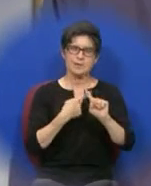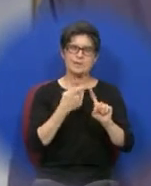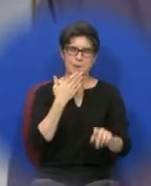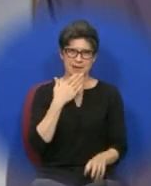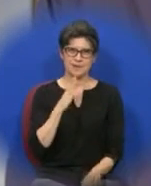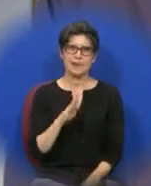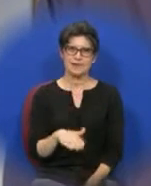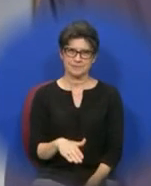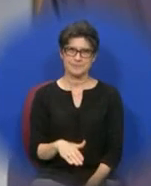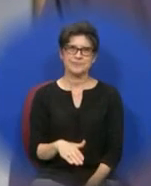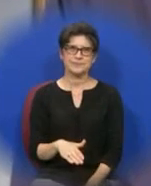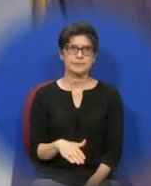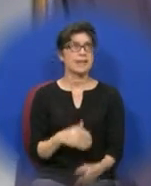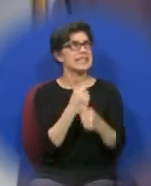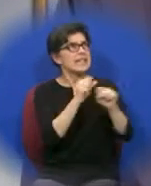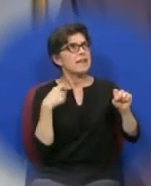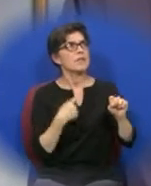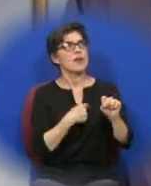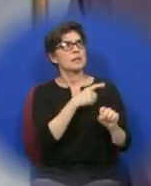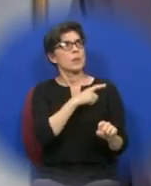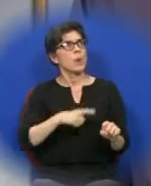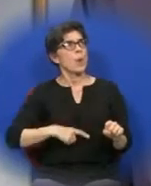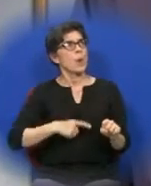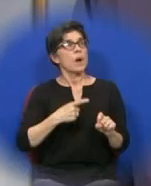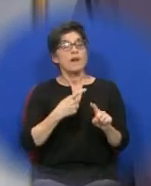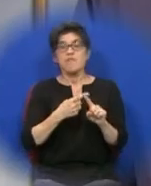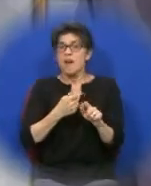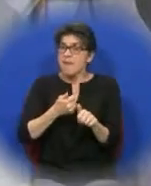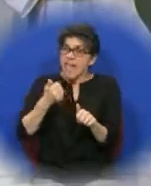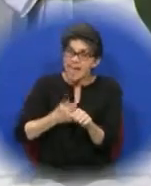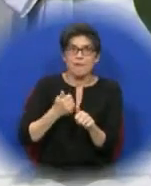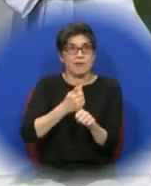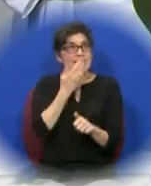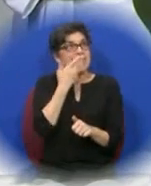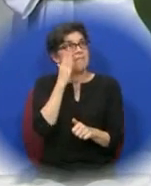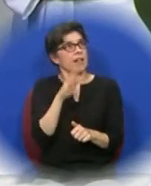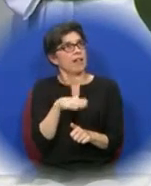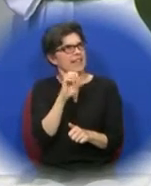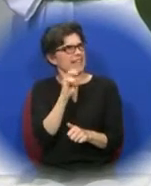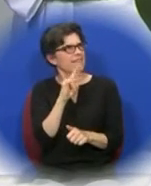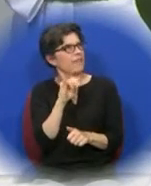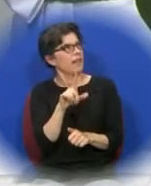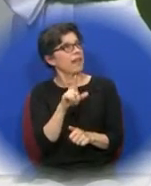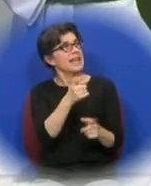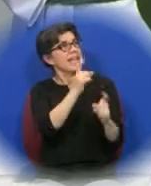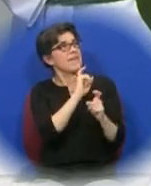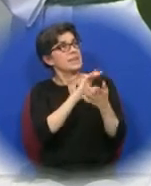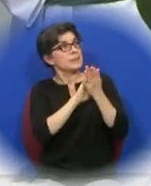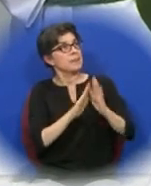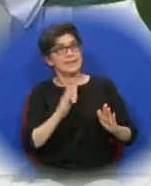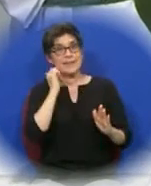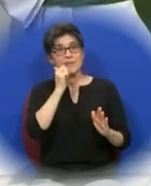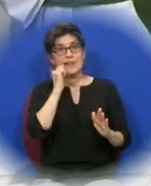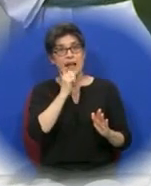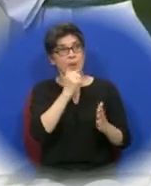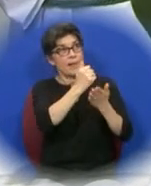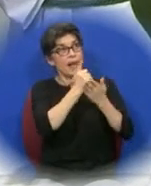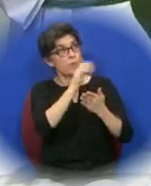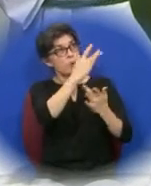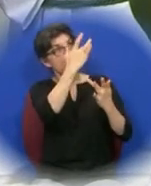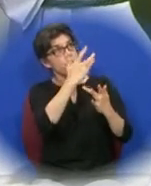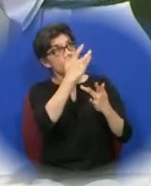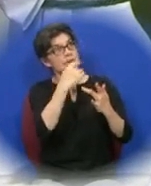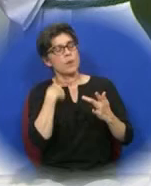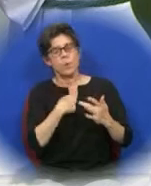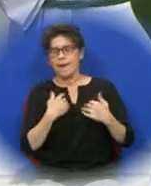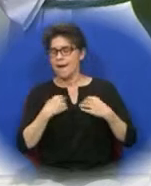from evil. Deliver us, Lord, we pray, from every evil. Graciously grant peace in our days, that by the help of your mercy, we may be